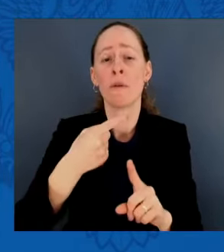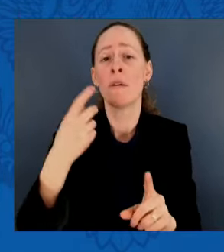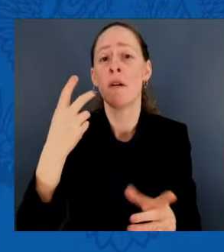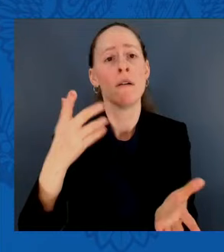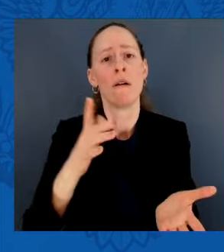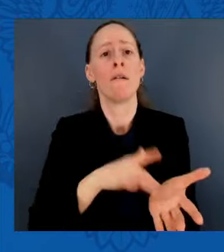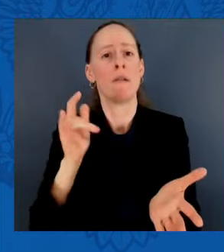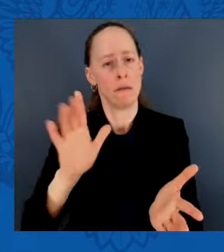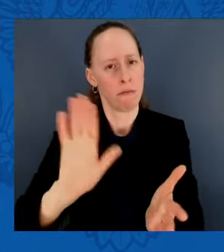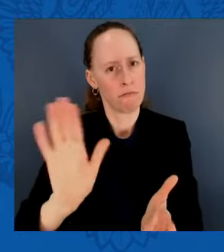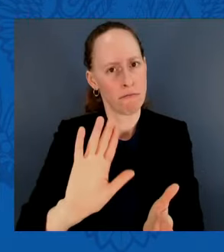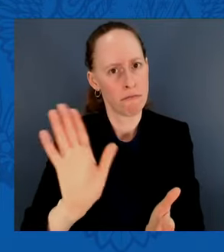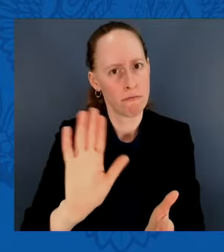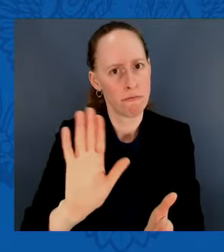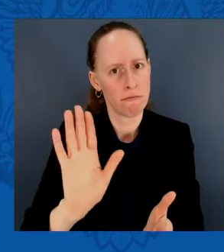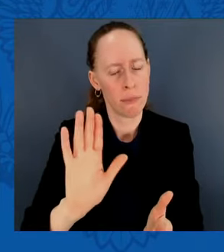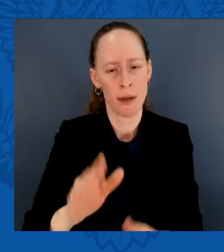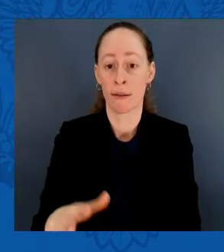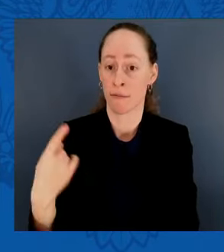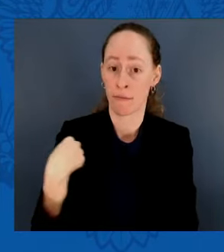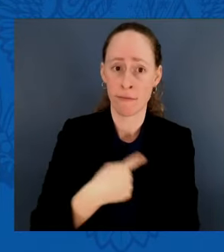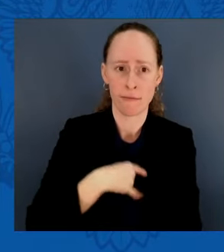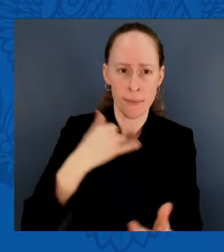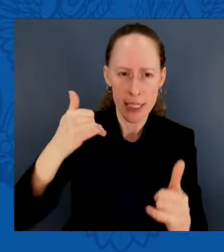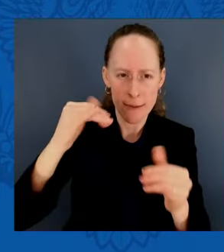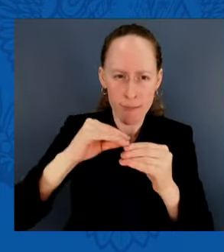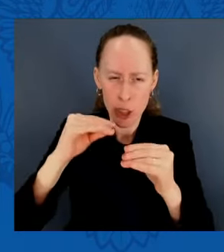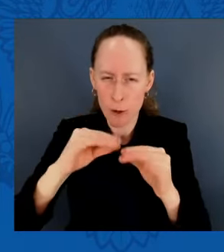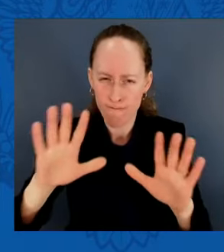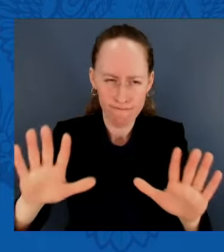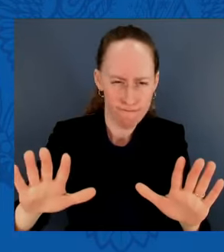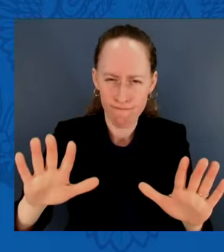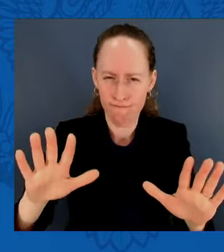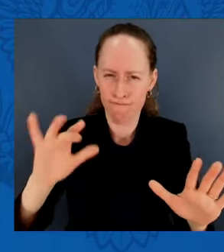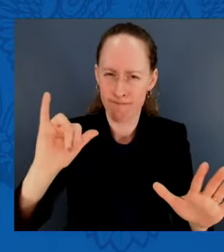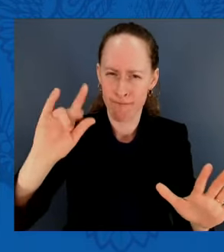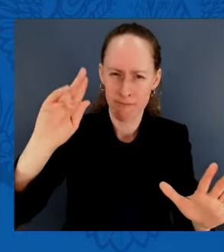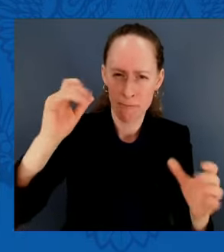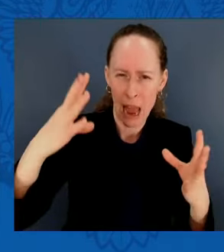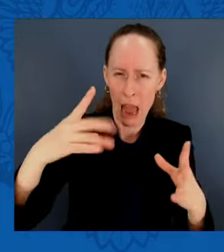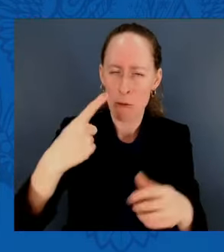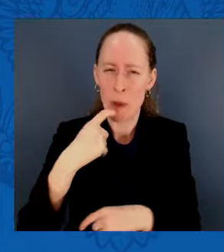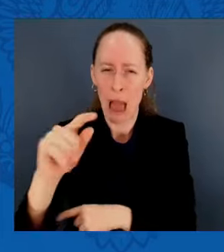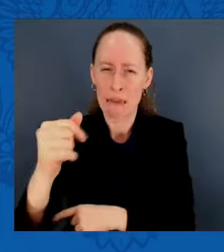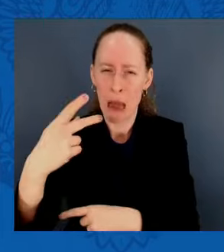helping build a record 1.7 million new housing units nationwide.